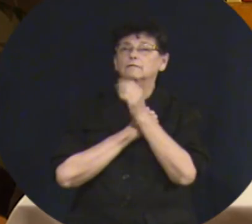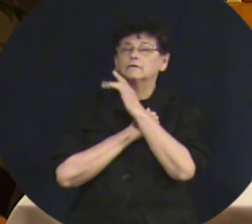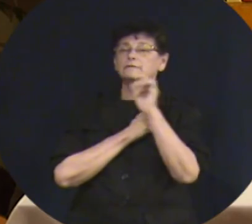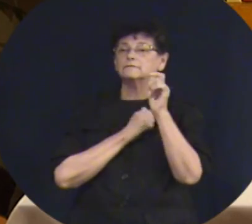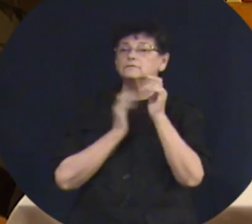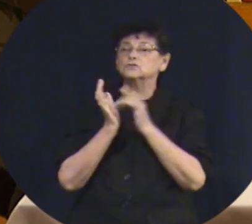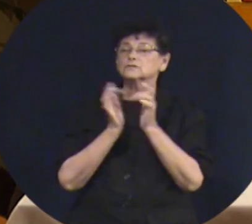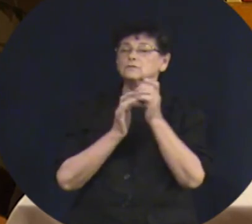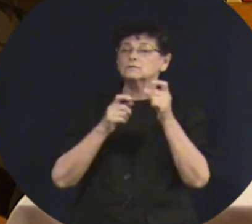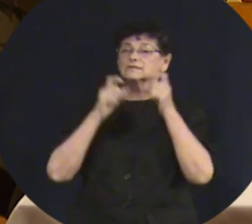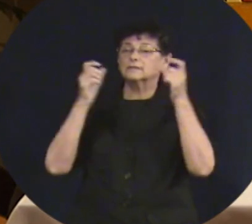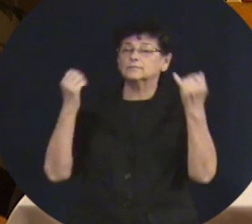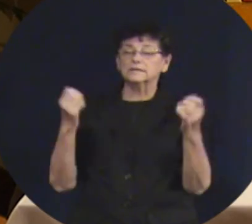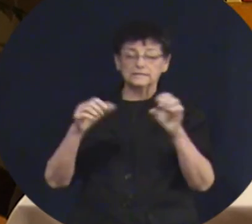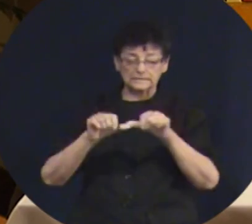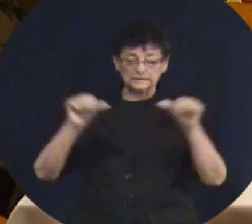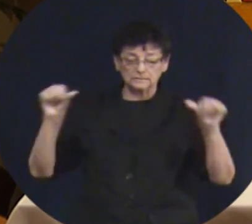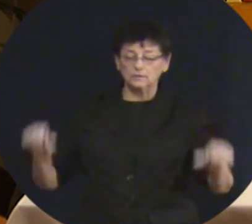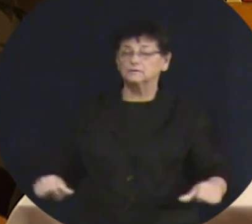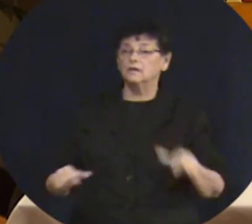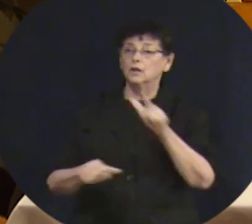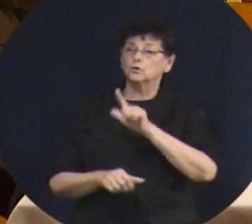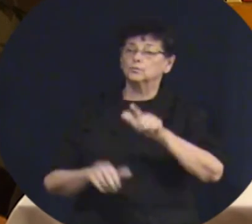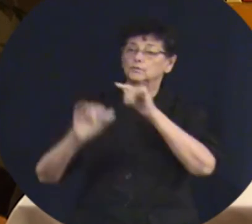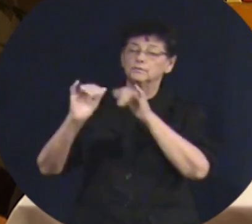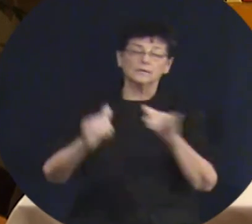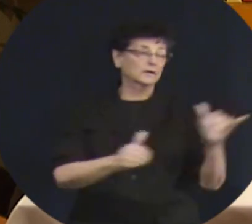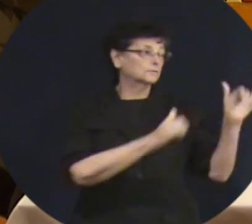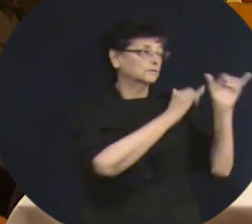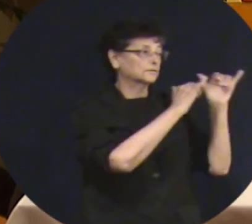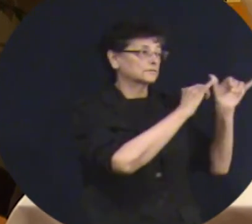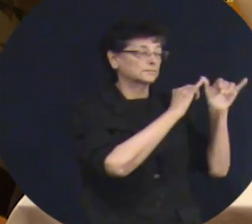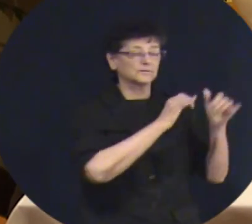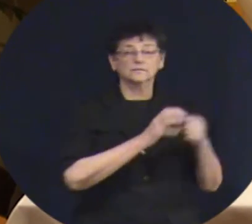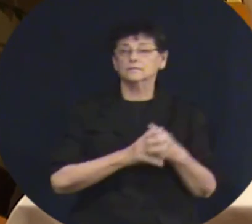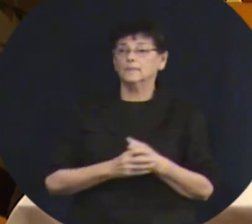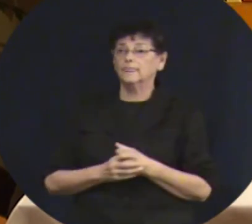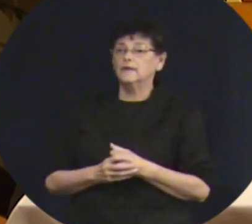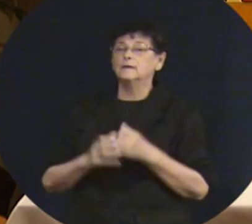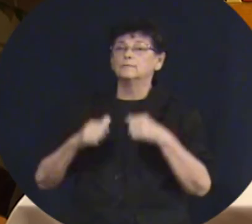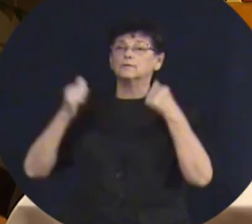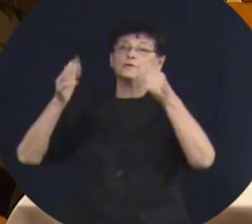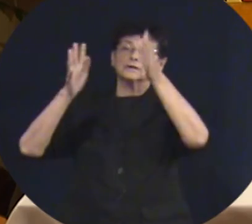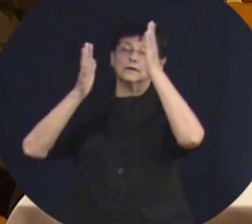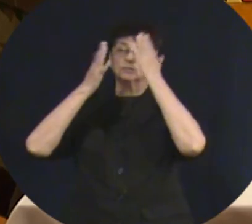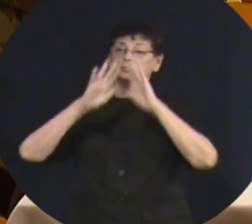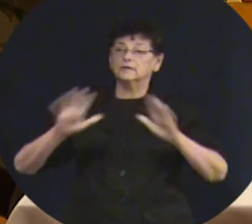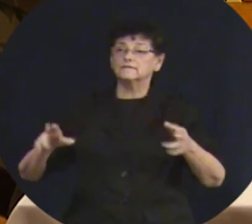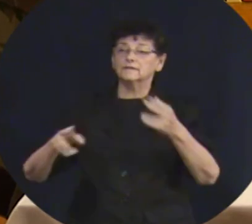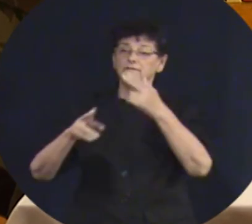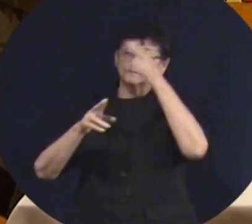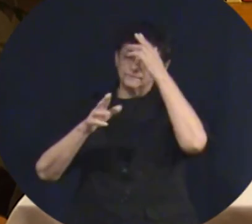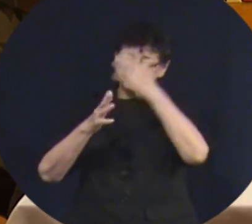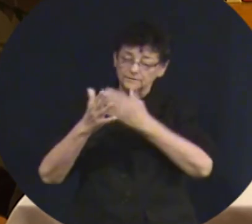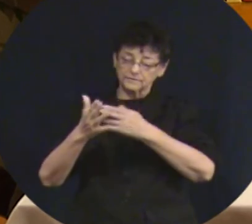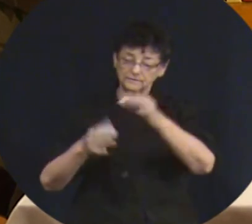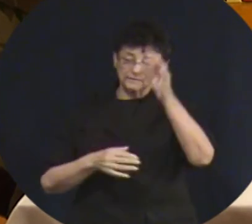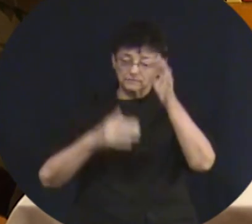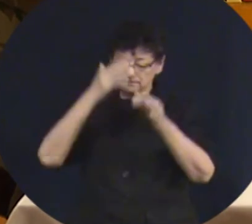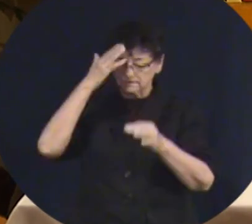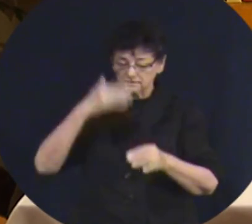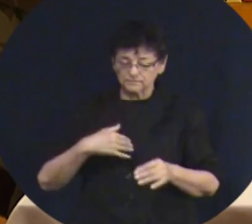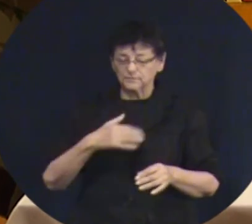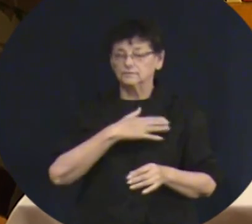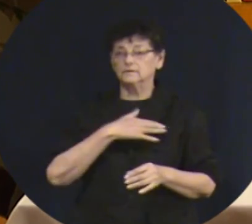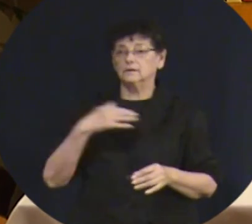we celebrate at this altar. The Lord be with you. And with your spirit. May Almighty God bless you, the Father, the Son, and the